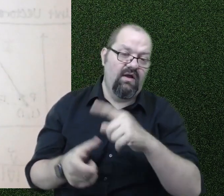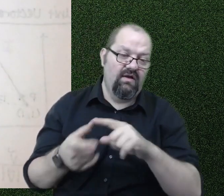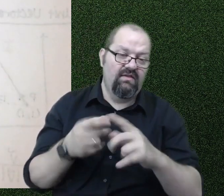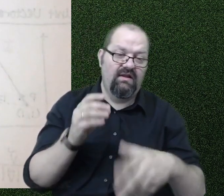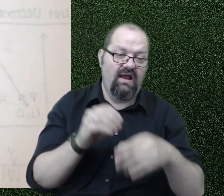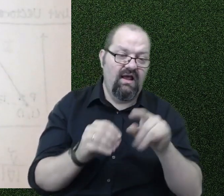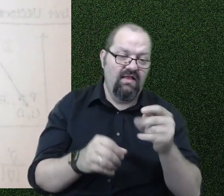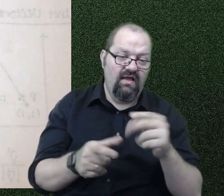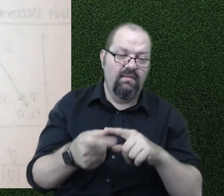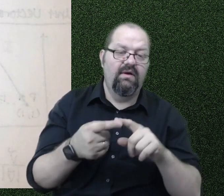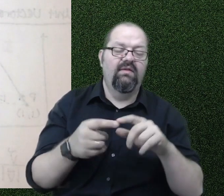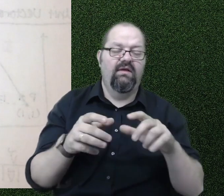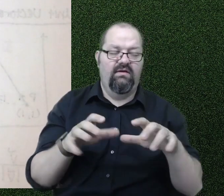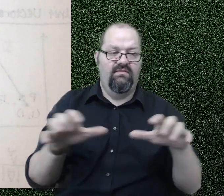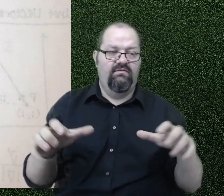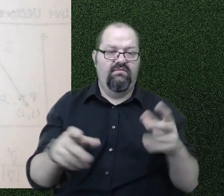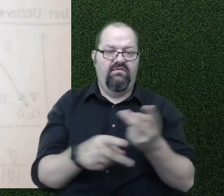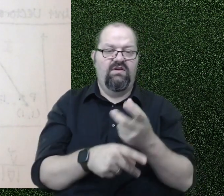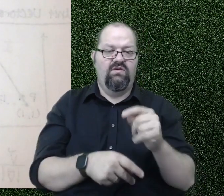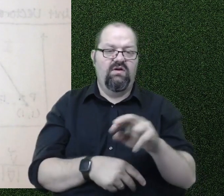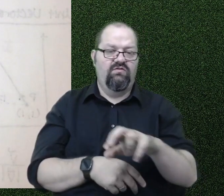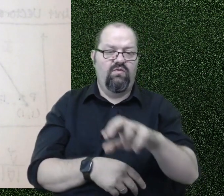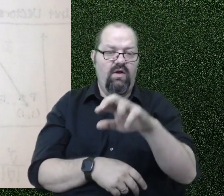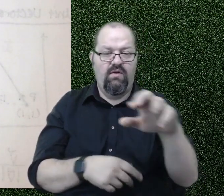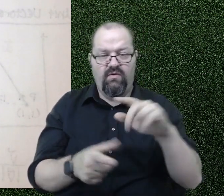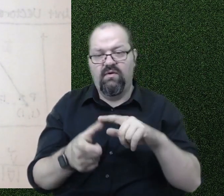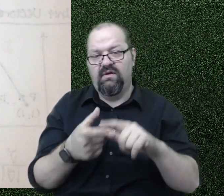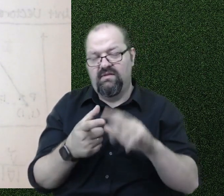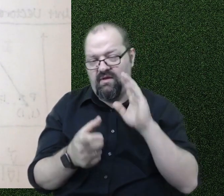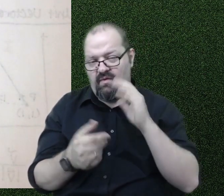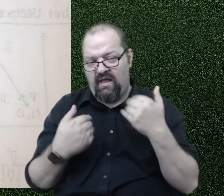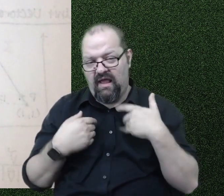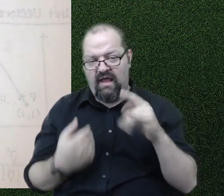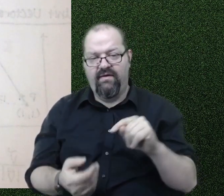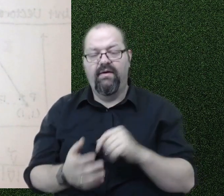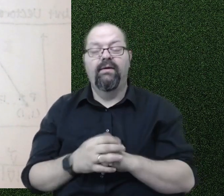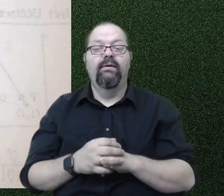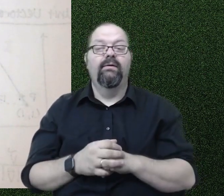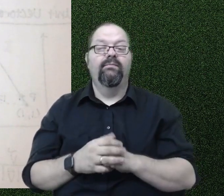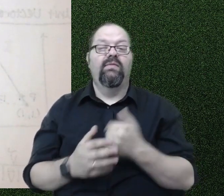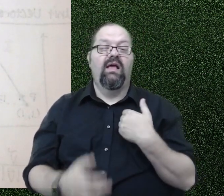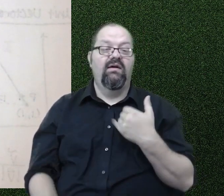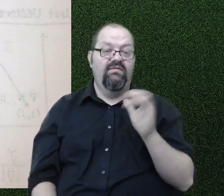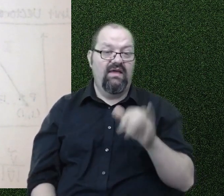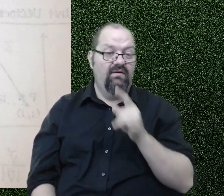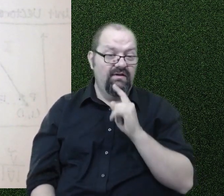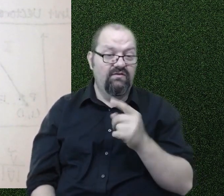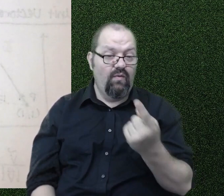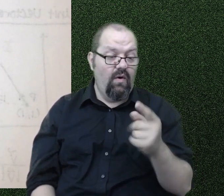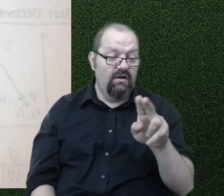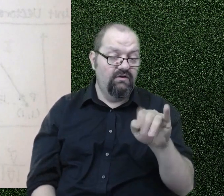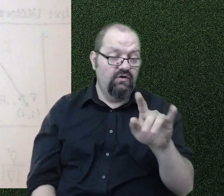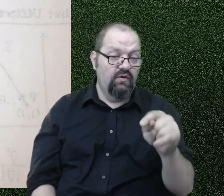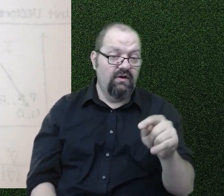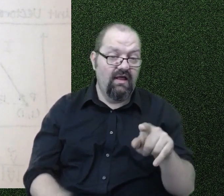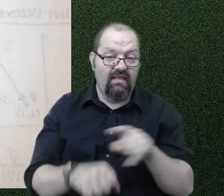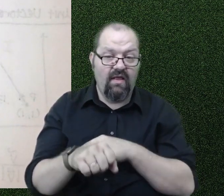circle. Now the question becomes, okay, if I take this vector that's 1 unit long and I multiply it by 5,